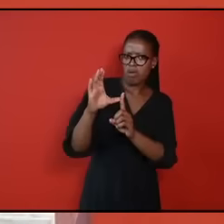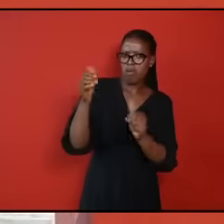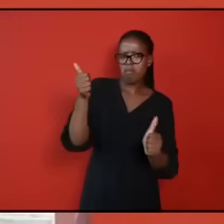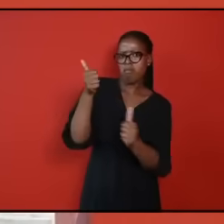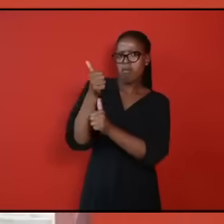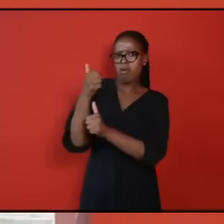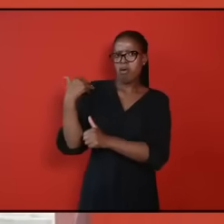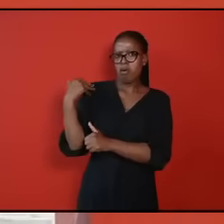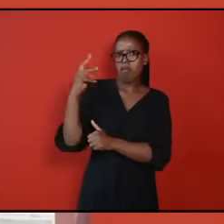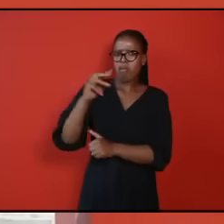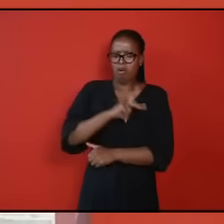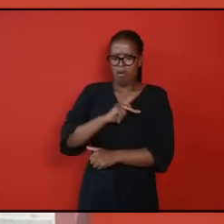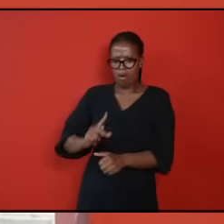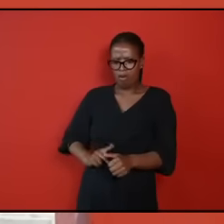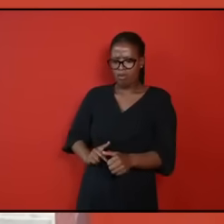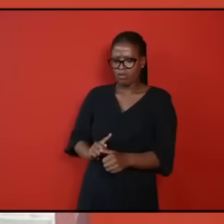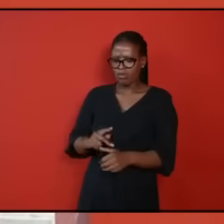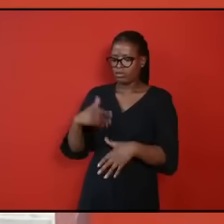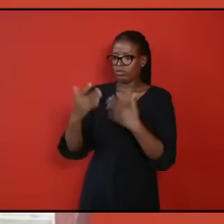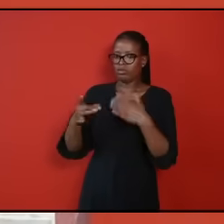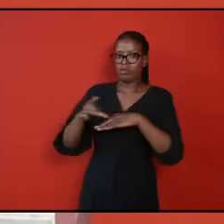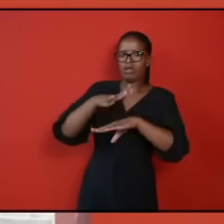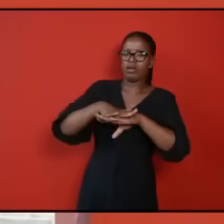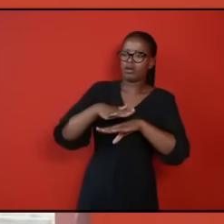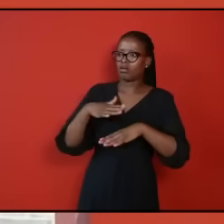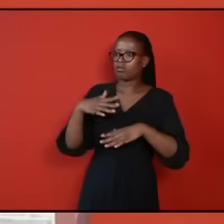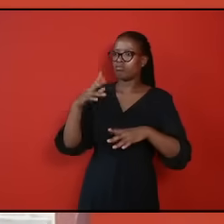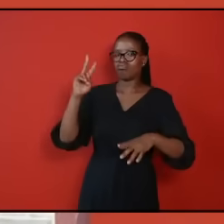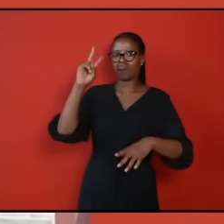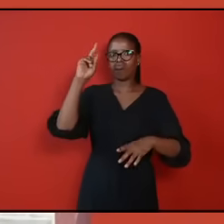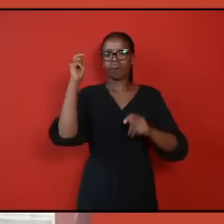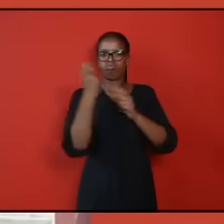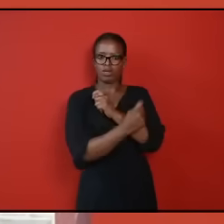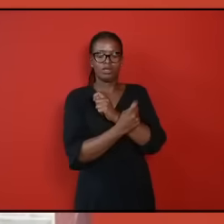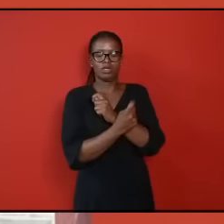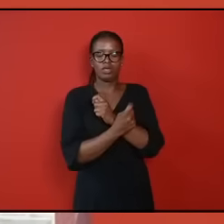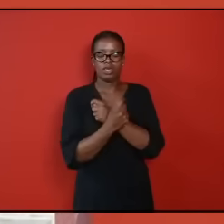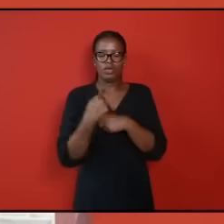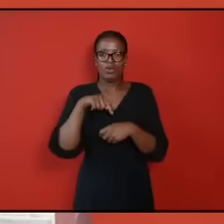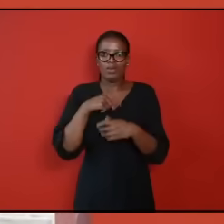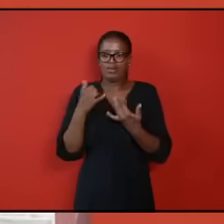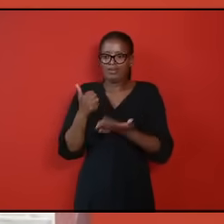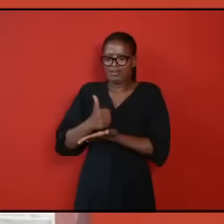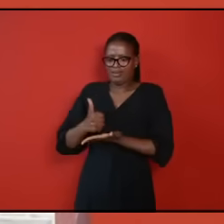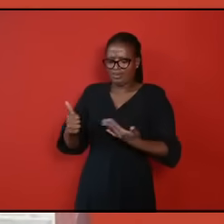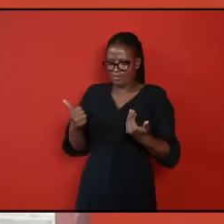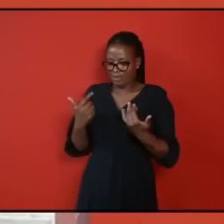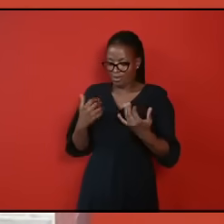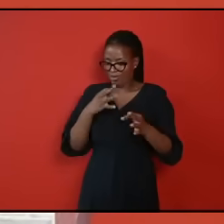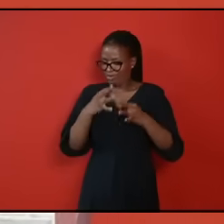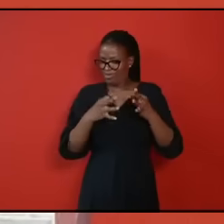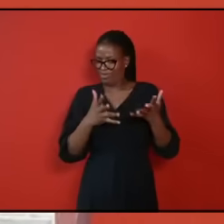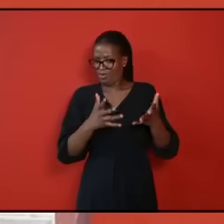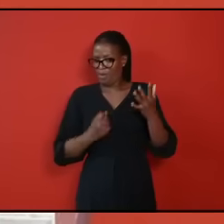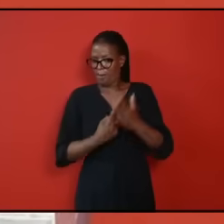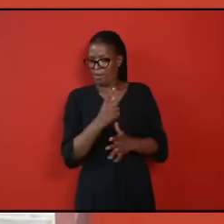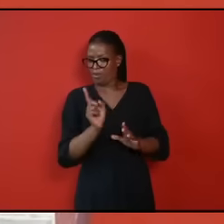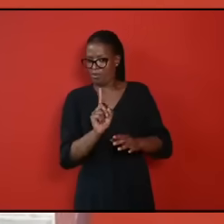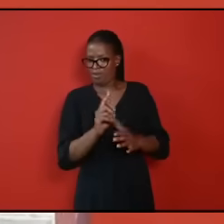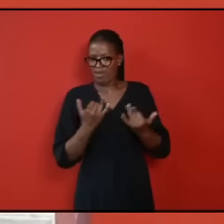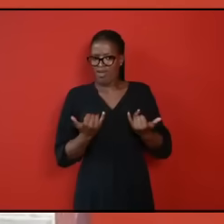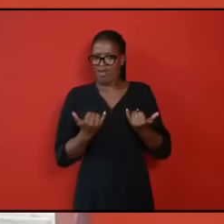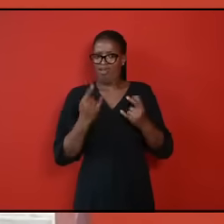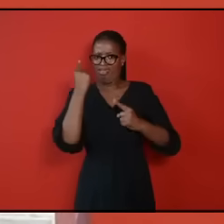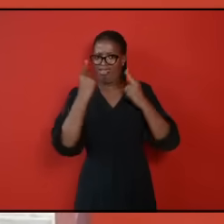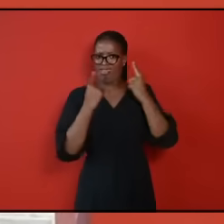he became something else we didn't know. We don't know. We can't describe it sitting here. What is he thinking now?